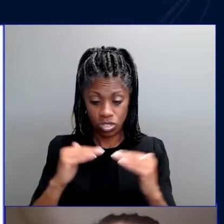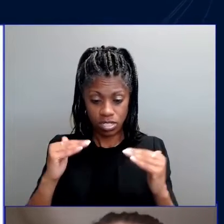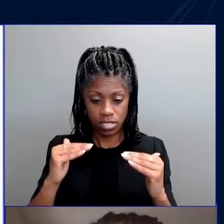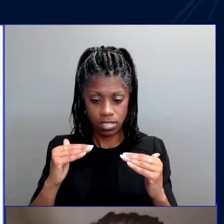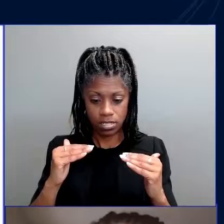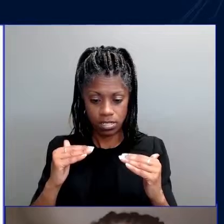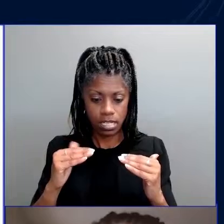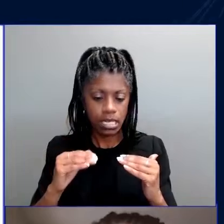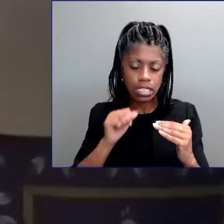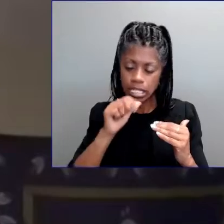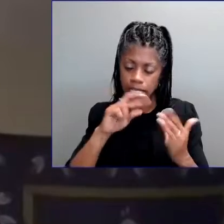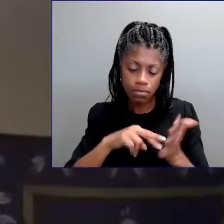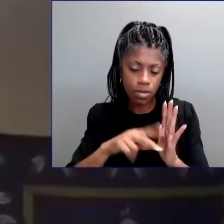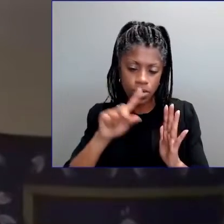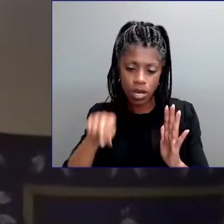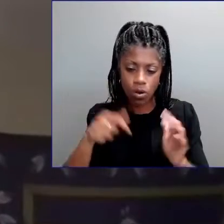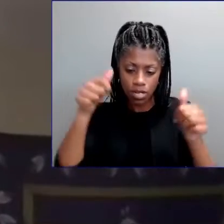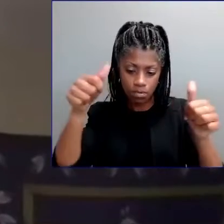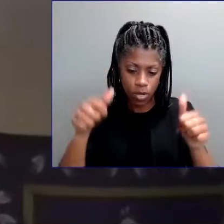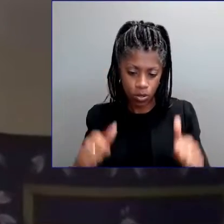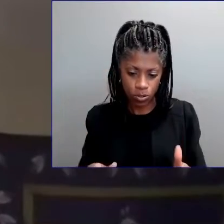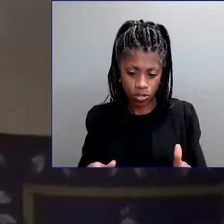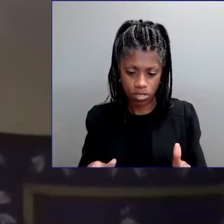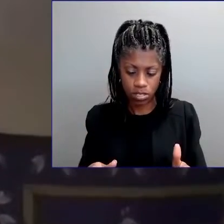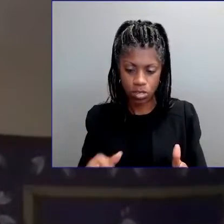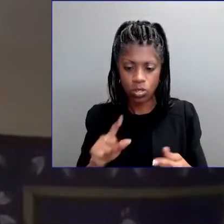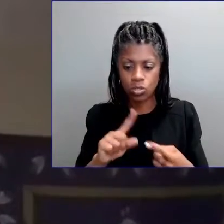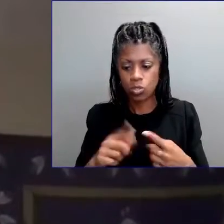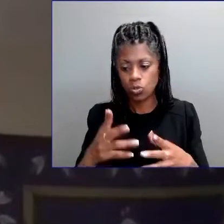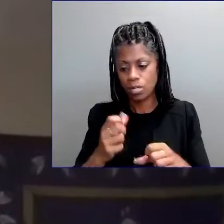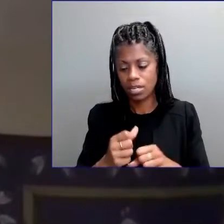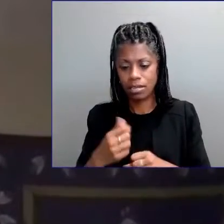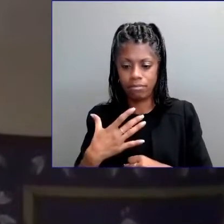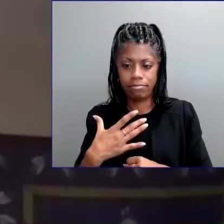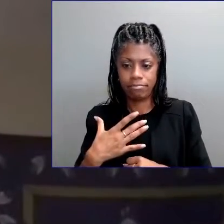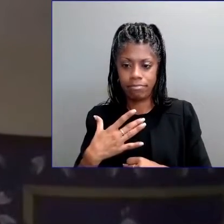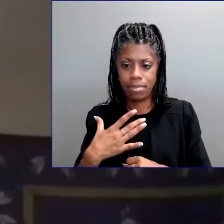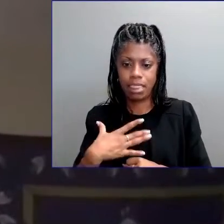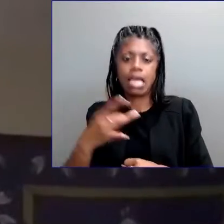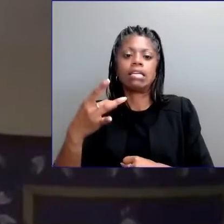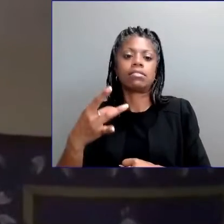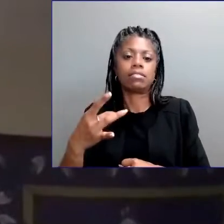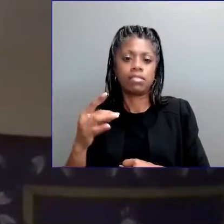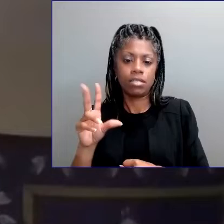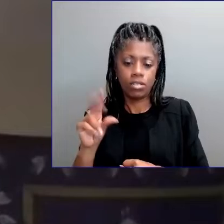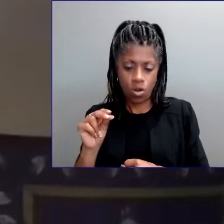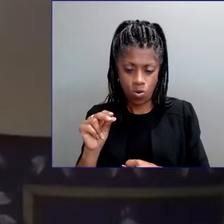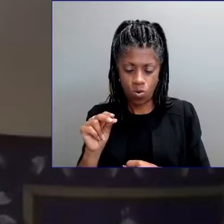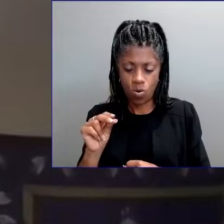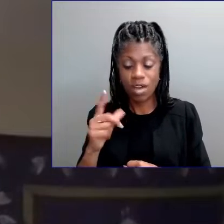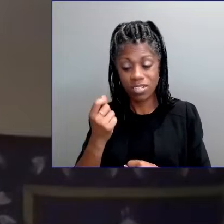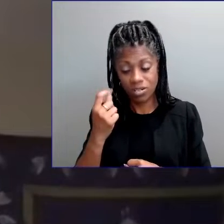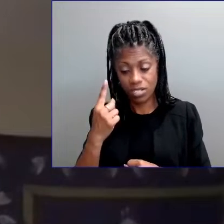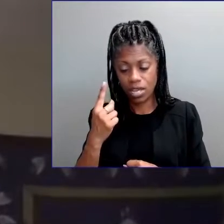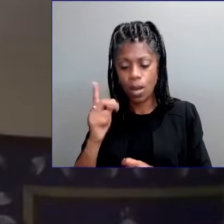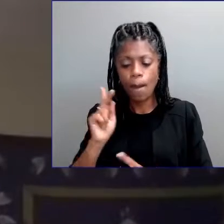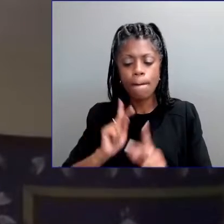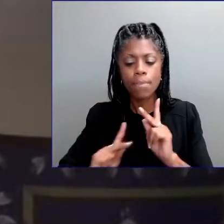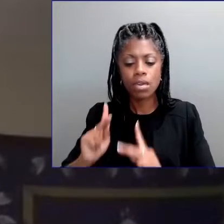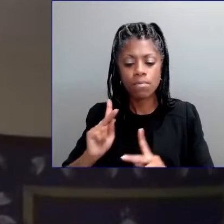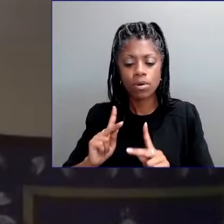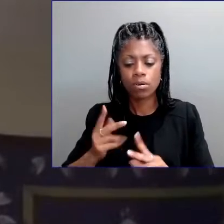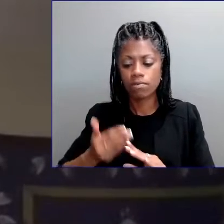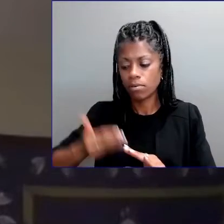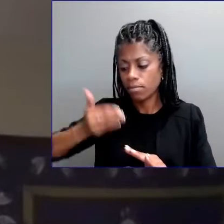a new audience. They are terms of deep meaning and history. They come with lineages from people like Patty